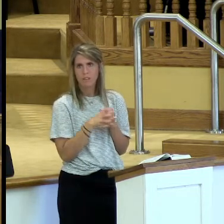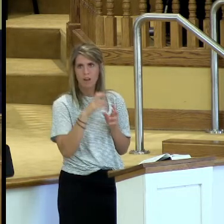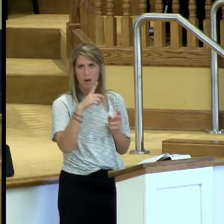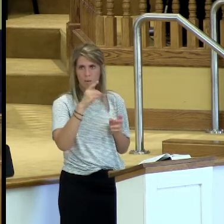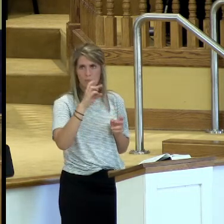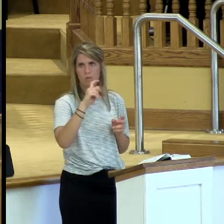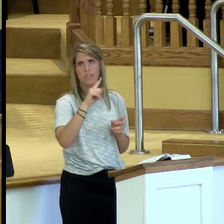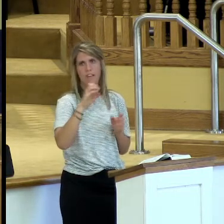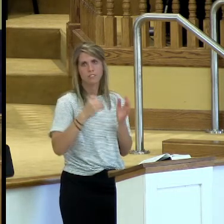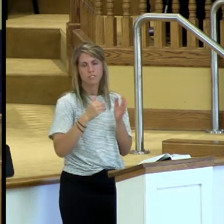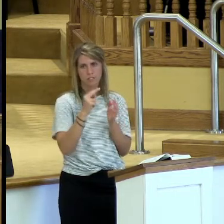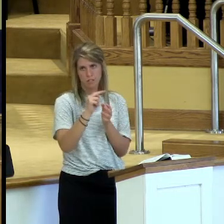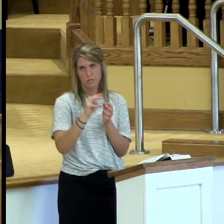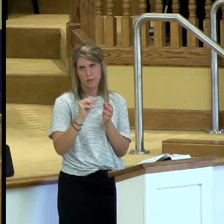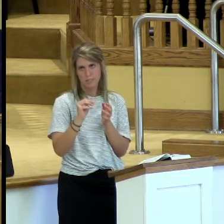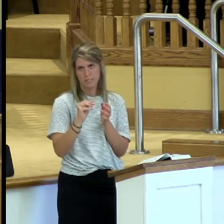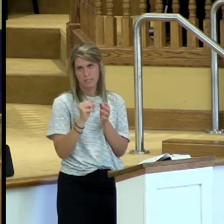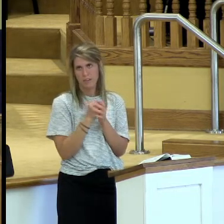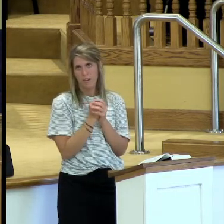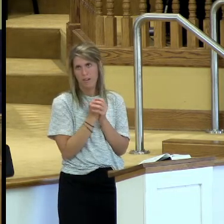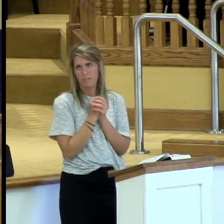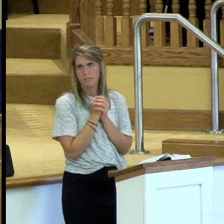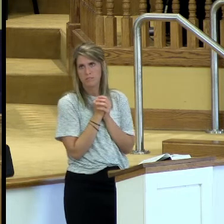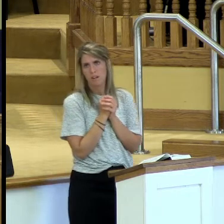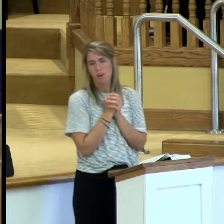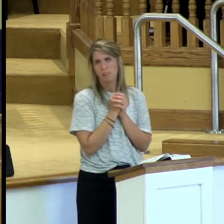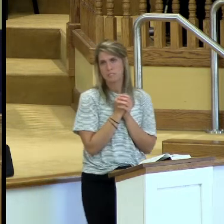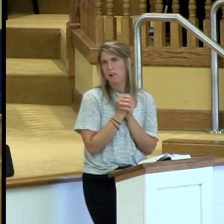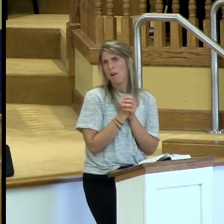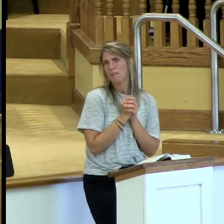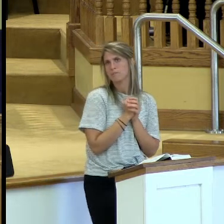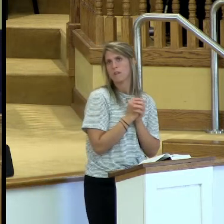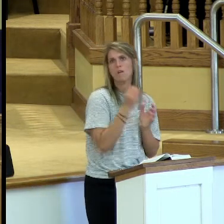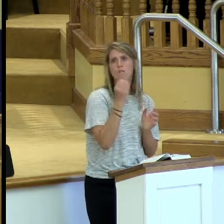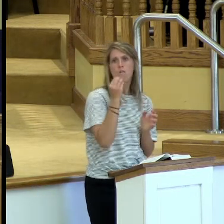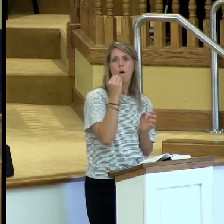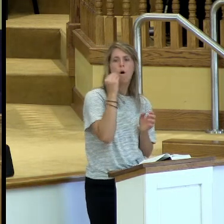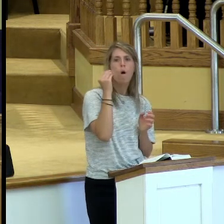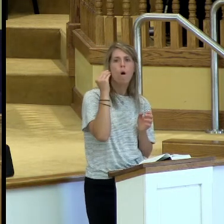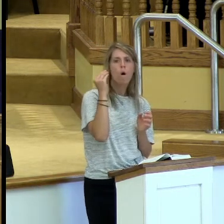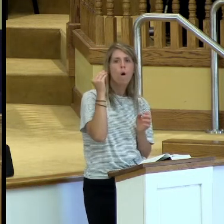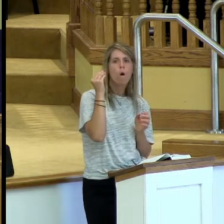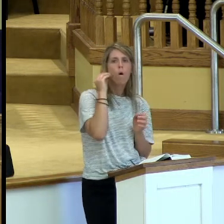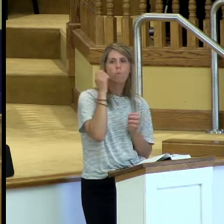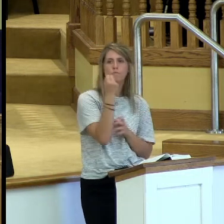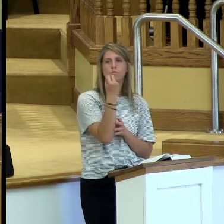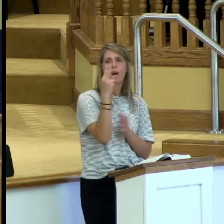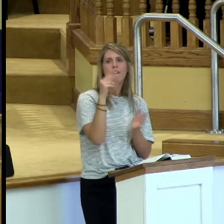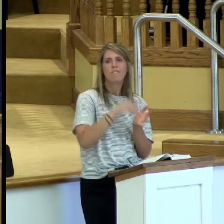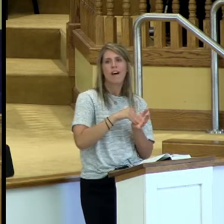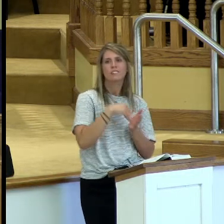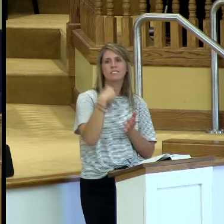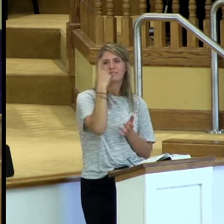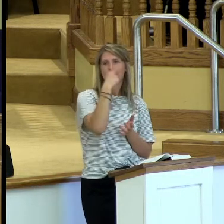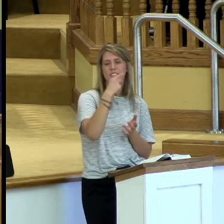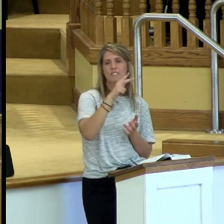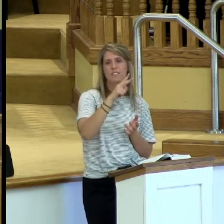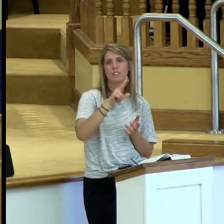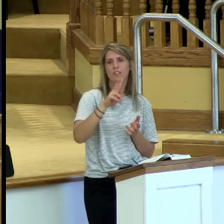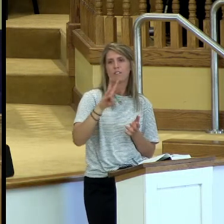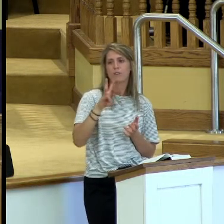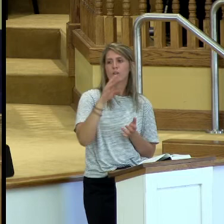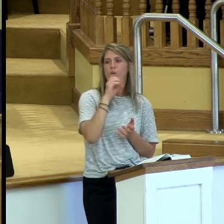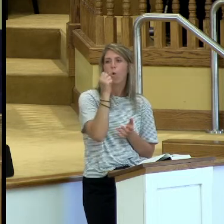Portales, New Mexico. I have to read the sign now everywhere because I didn't even notice it until we went to a church. Home of 12,000 friendly faces and 3 or 4